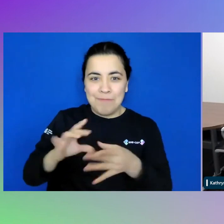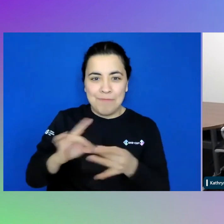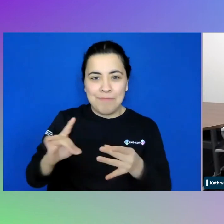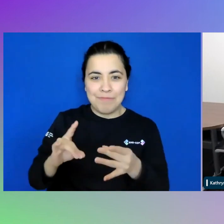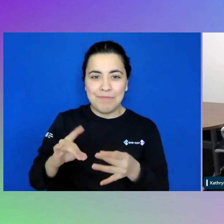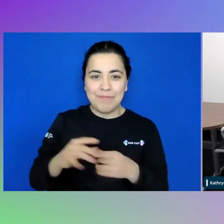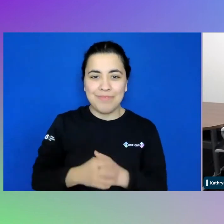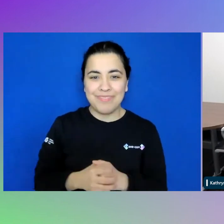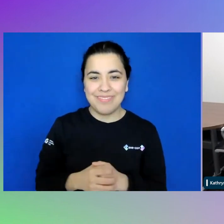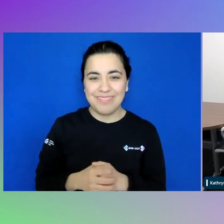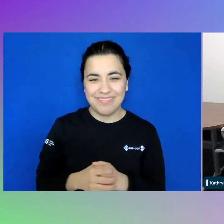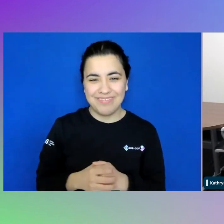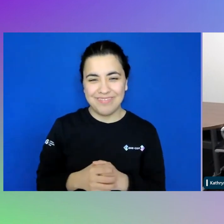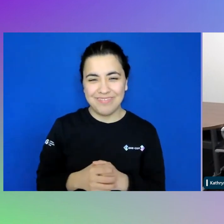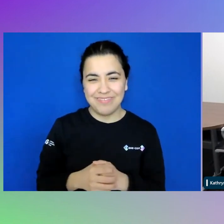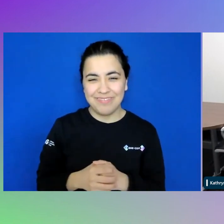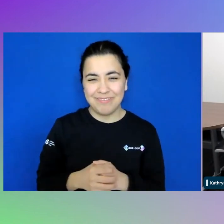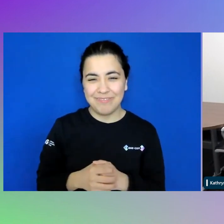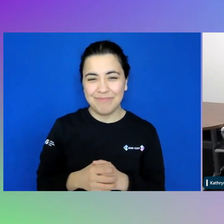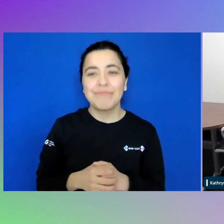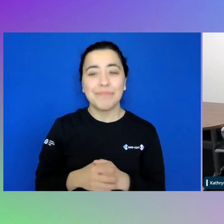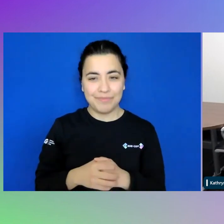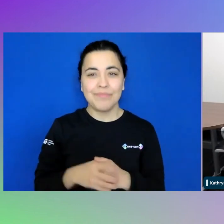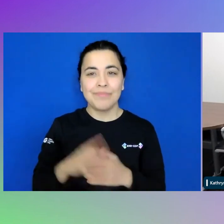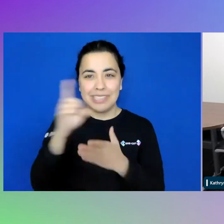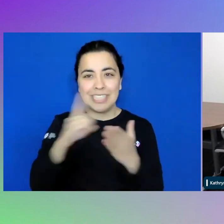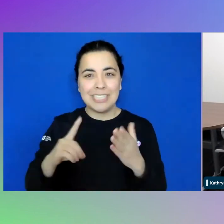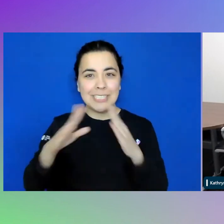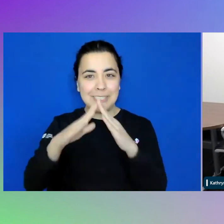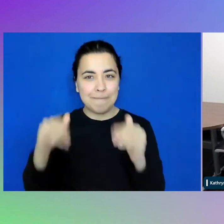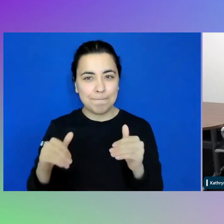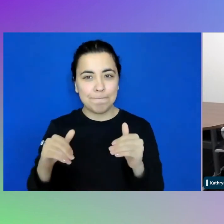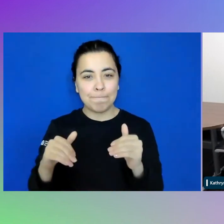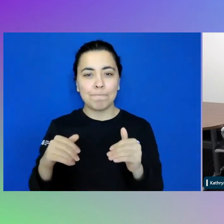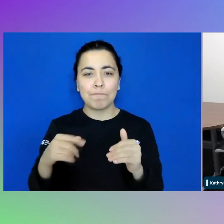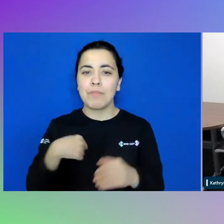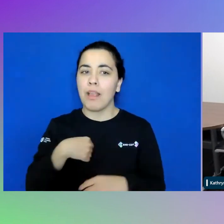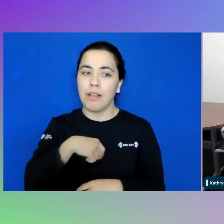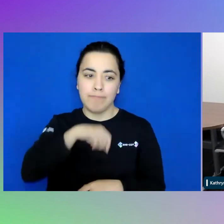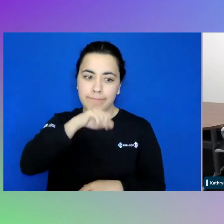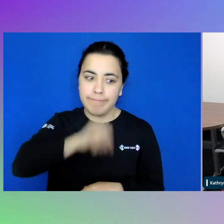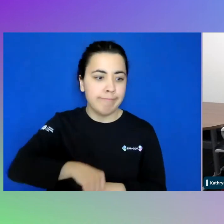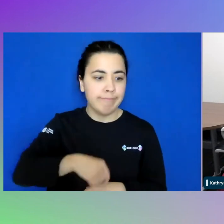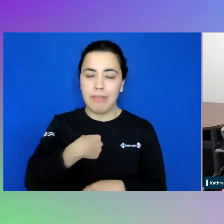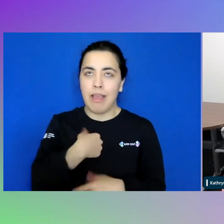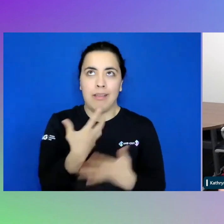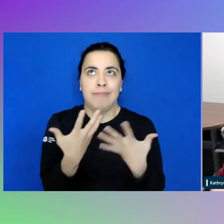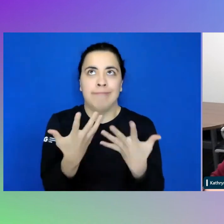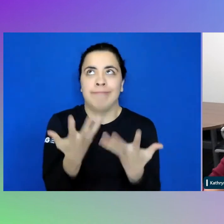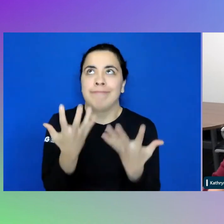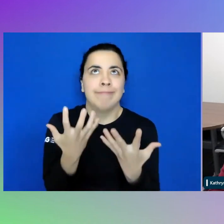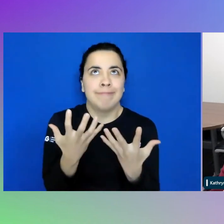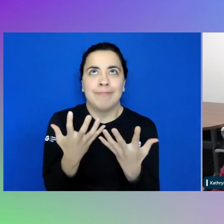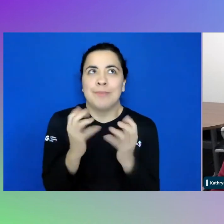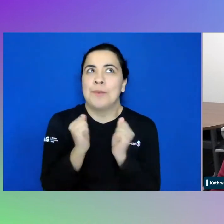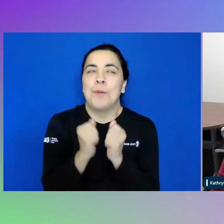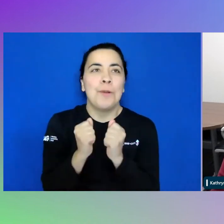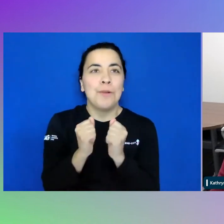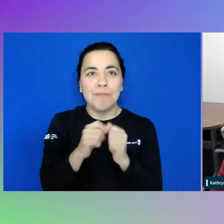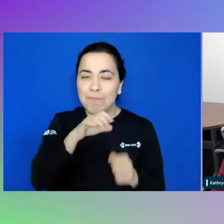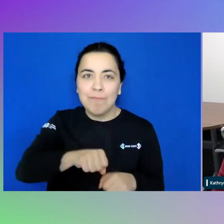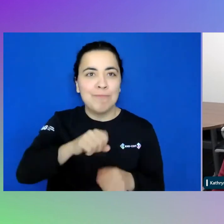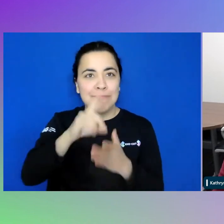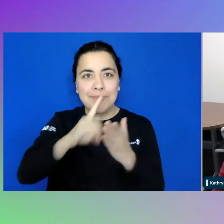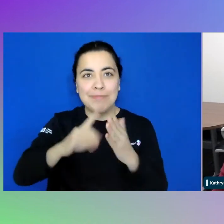up for me. Design systems. I love them. I really love them. Honestly, one of the core things that